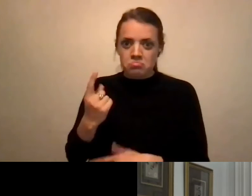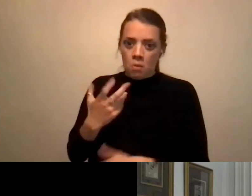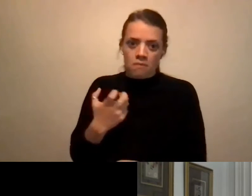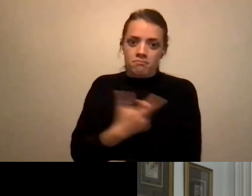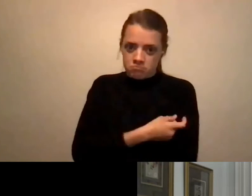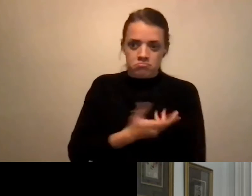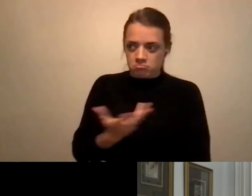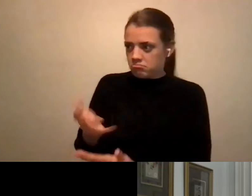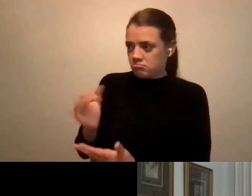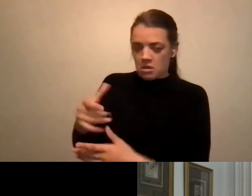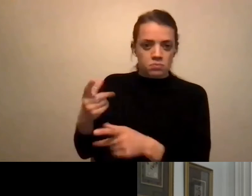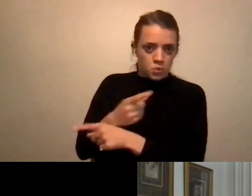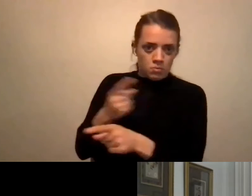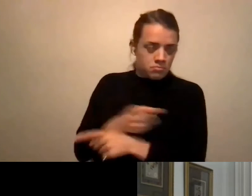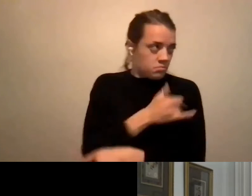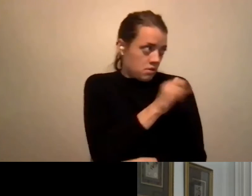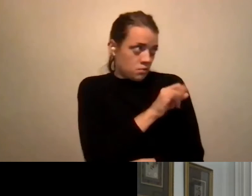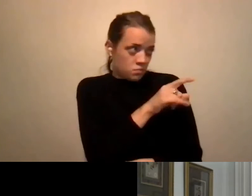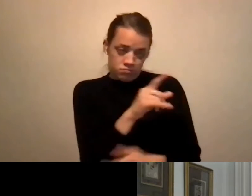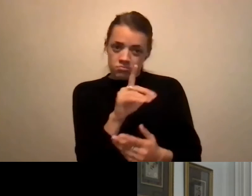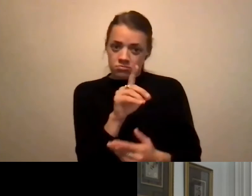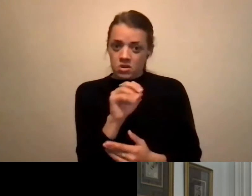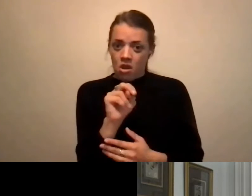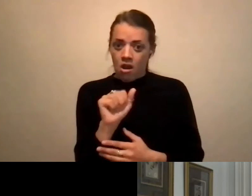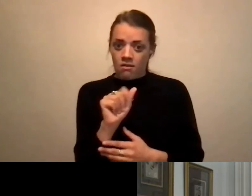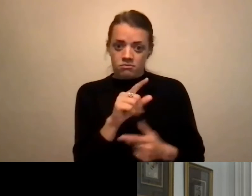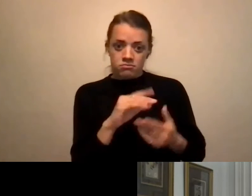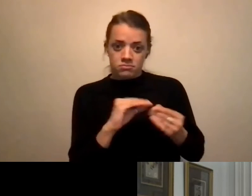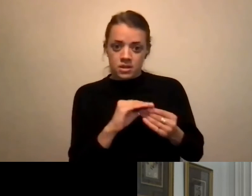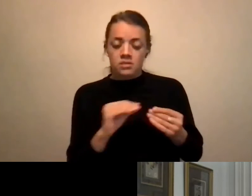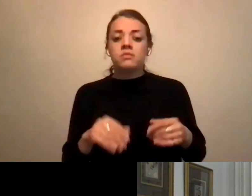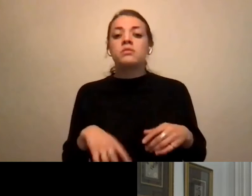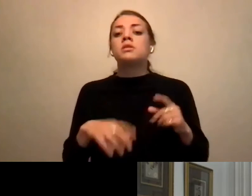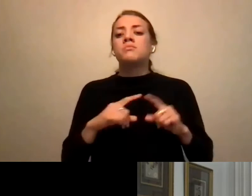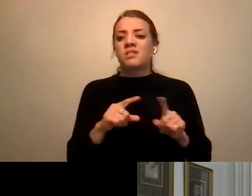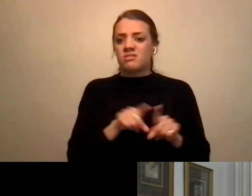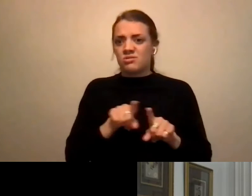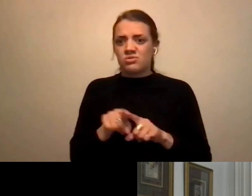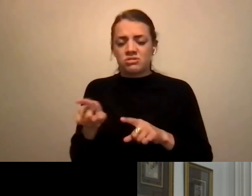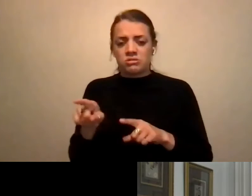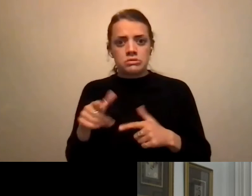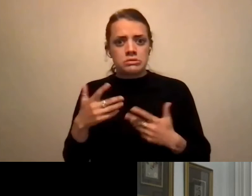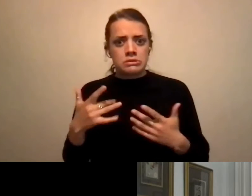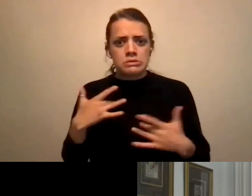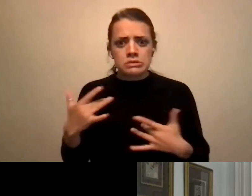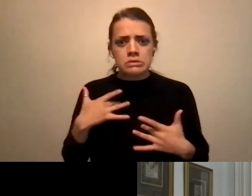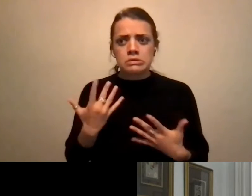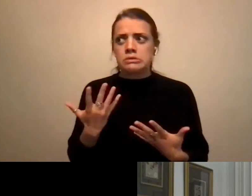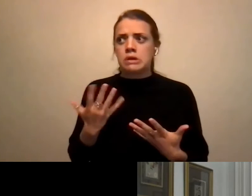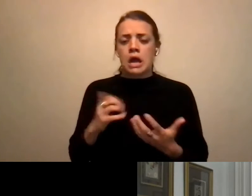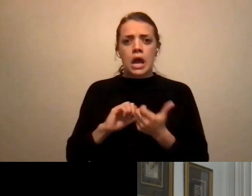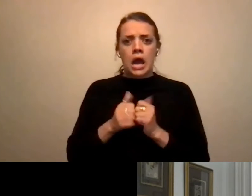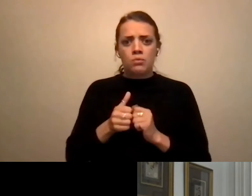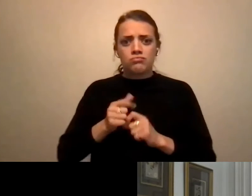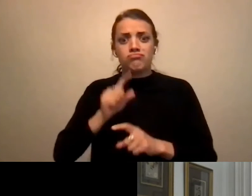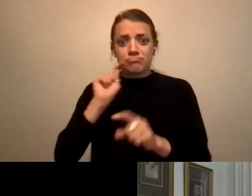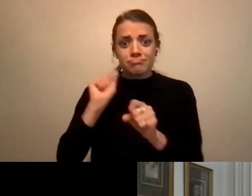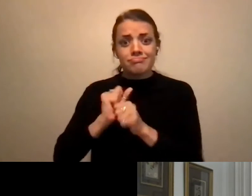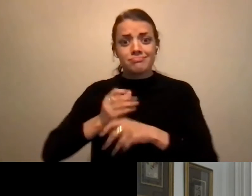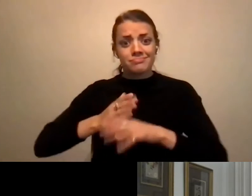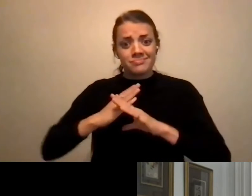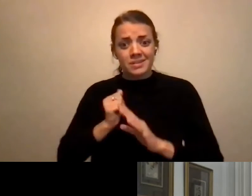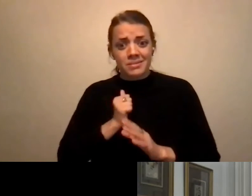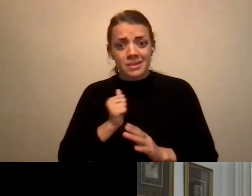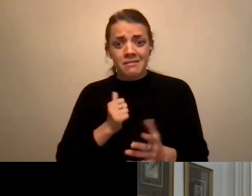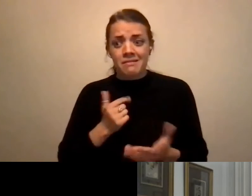mentioned. And but she also was very concerned about like all the things, like, well, how do I really keep myself safe? I'm